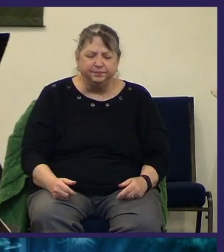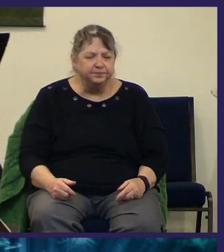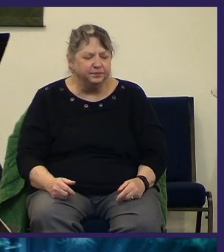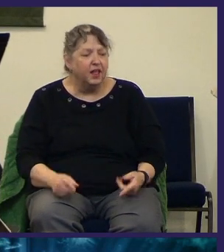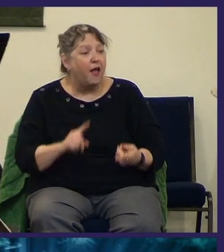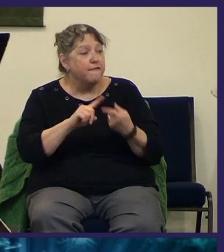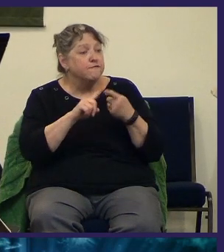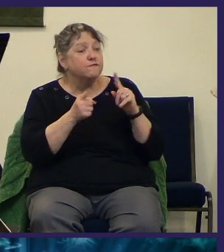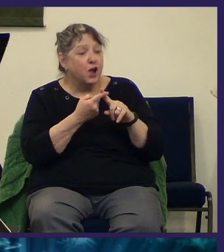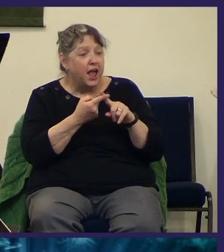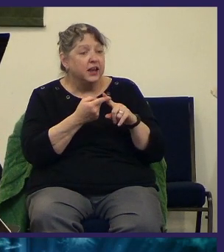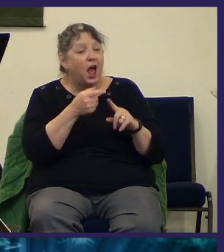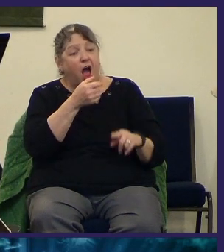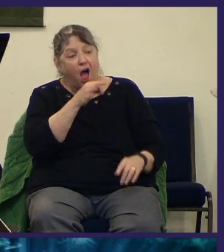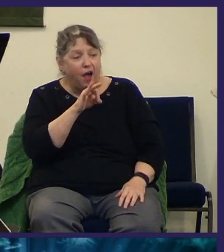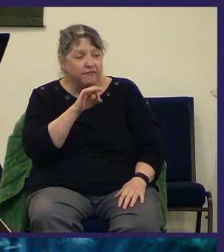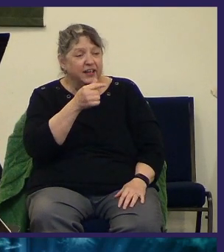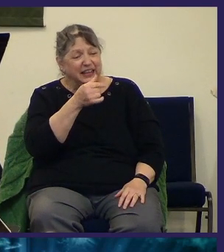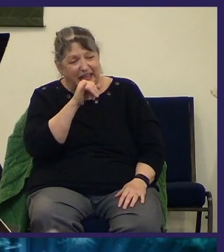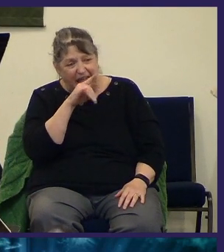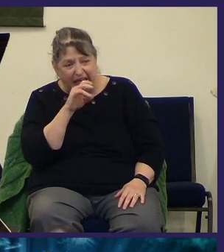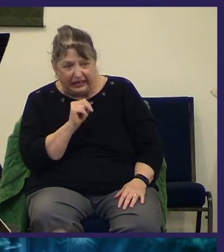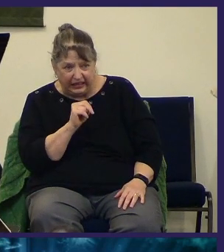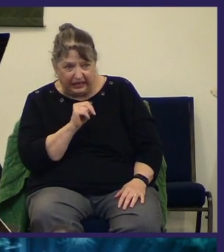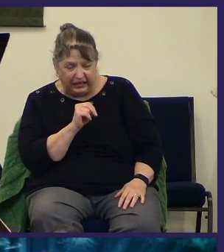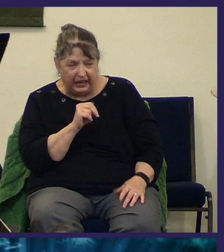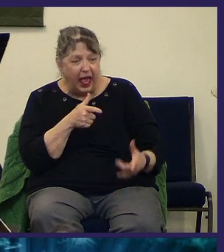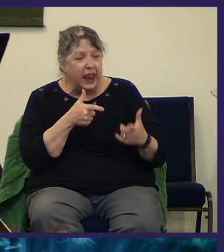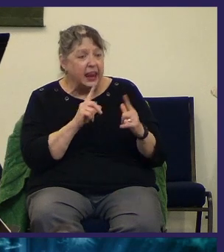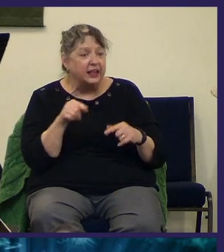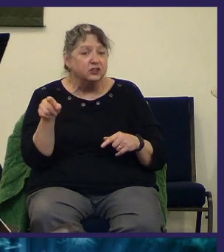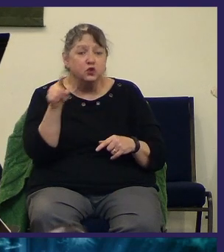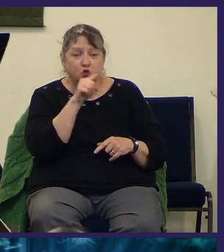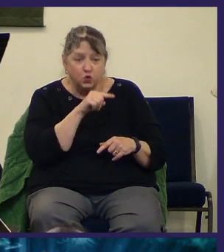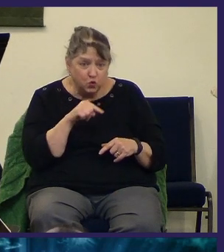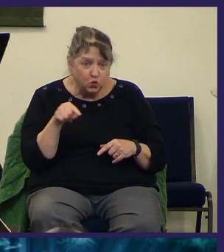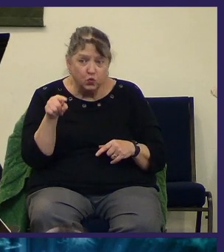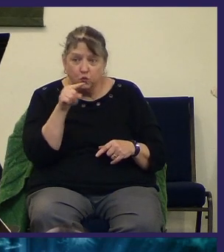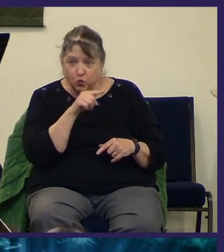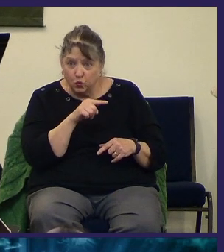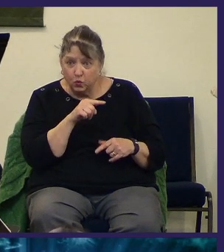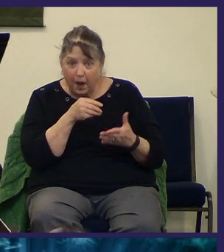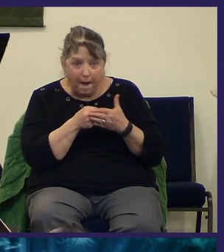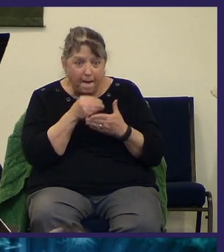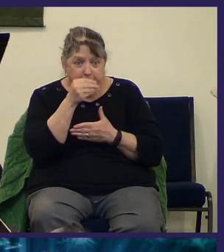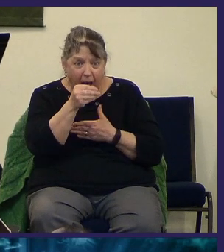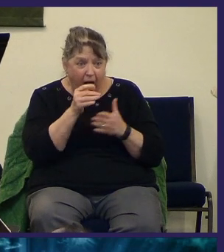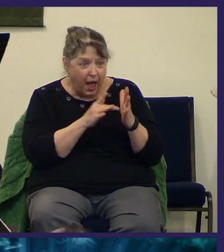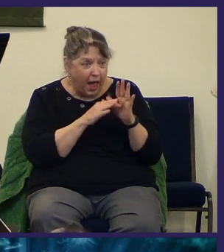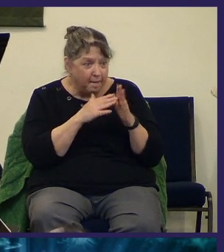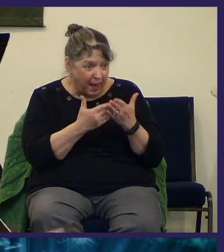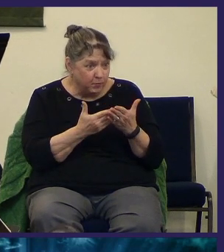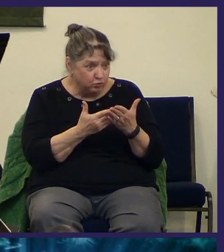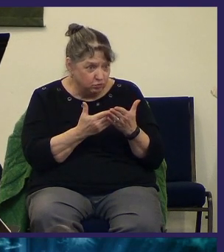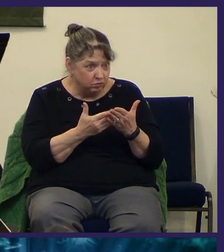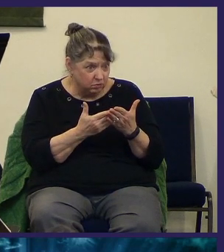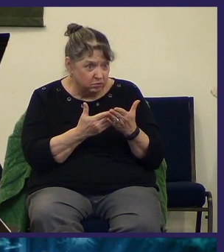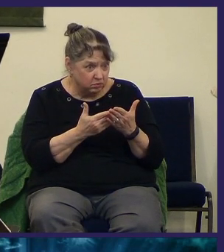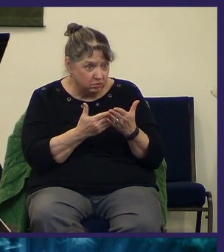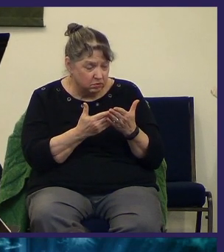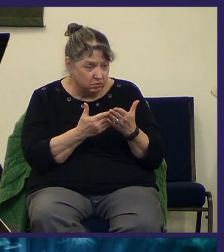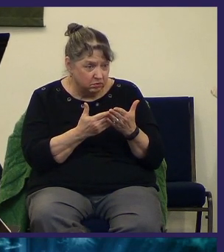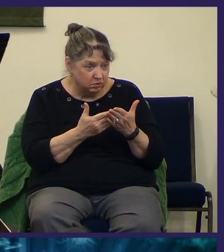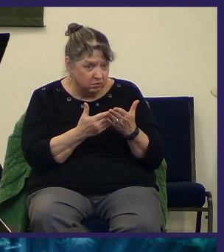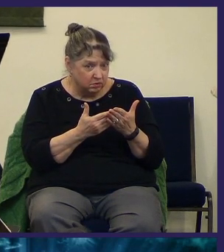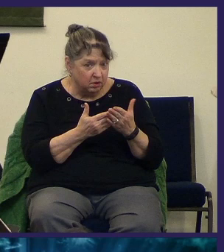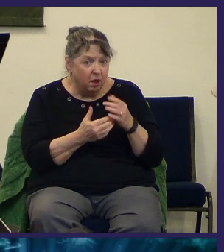gideon allows you to purchase and distribute new testaments the